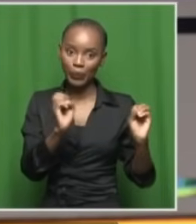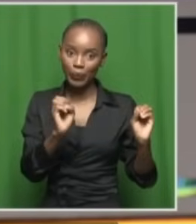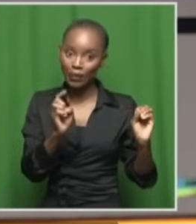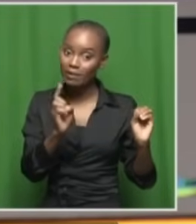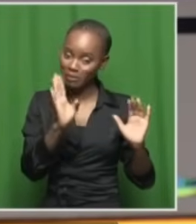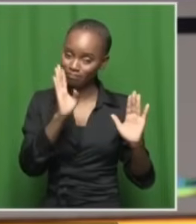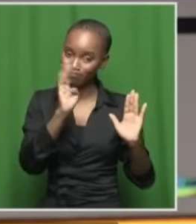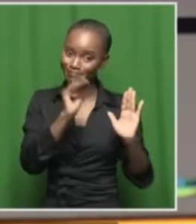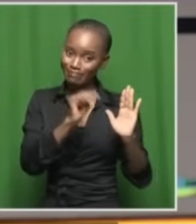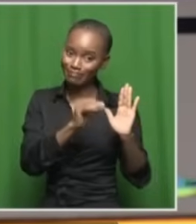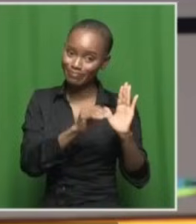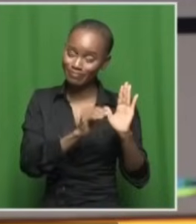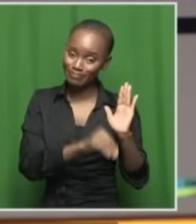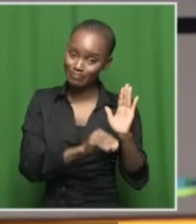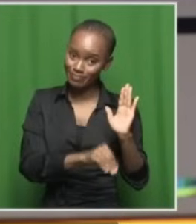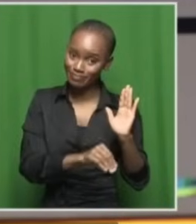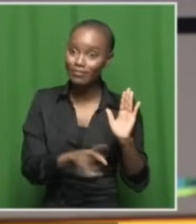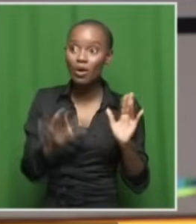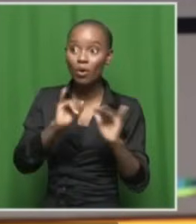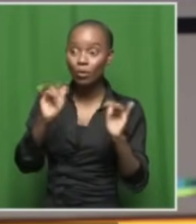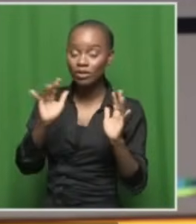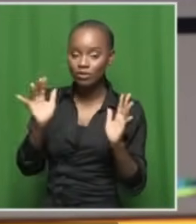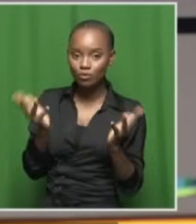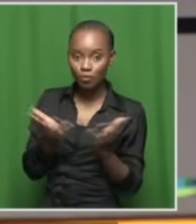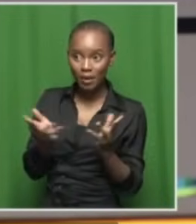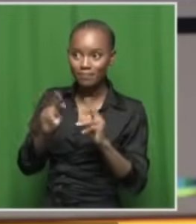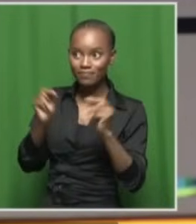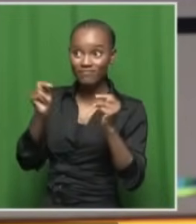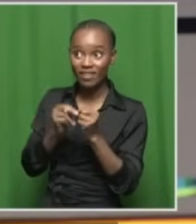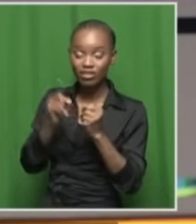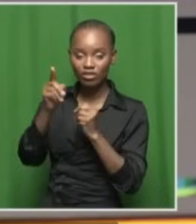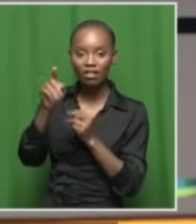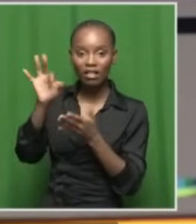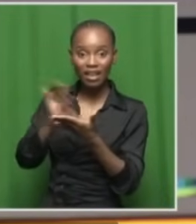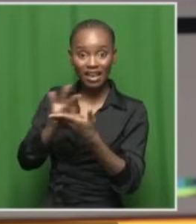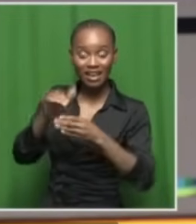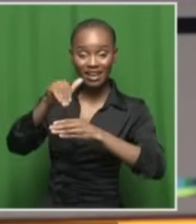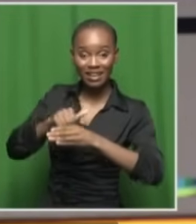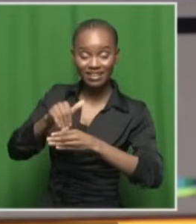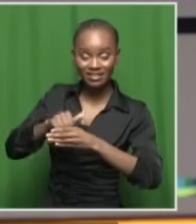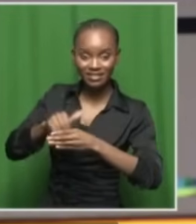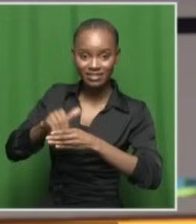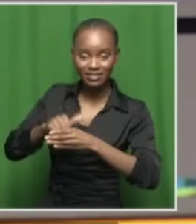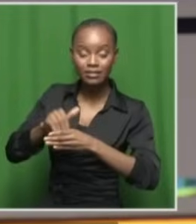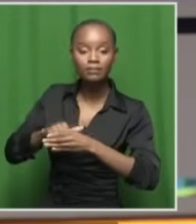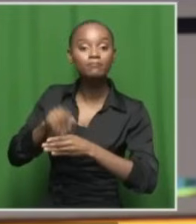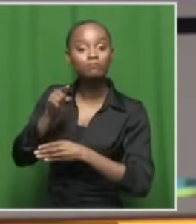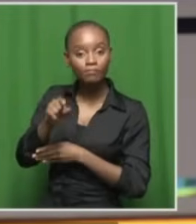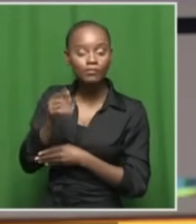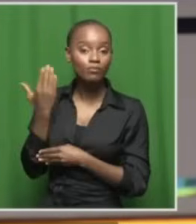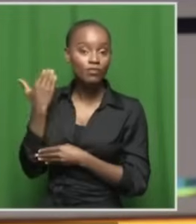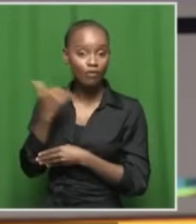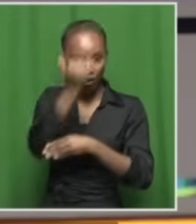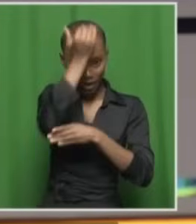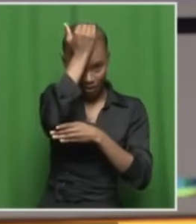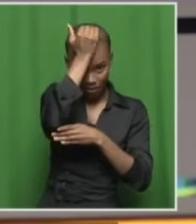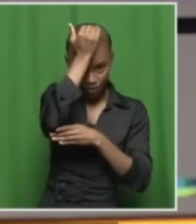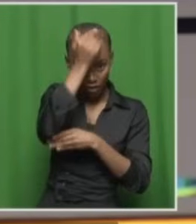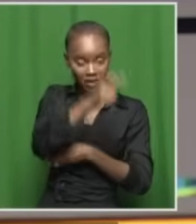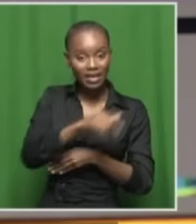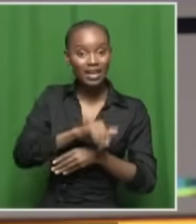generally in the national elections. The ANC first term of former President Jacob Zuma, the ANC was at